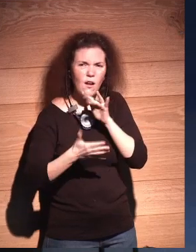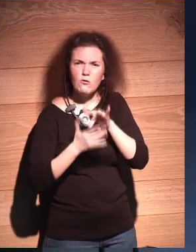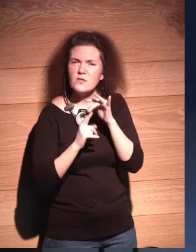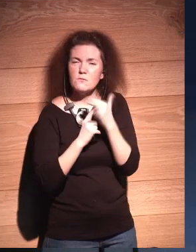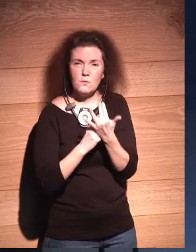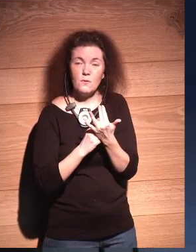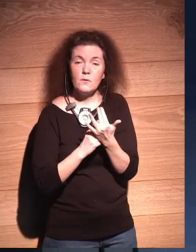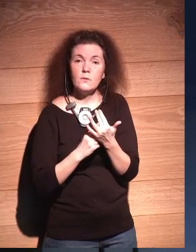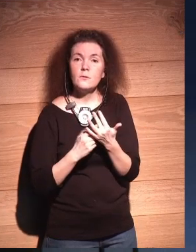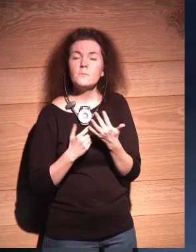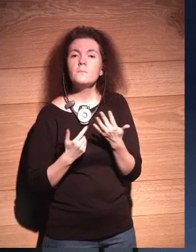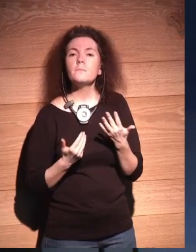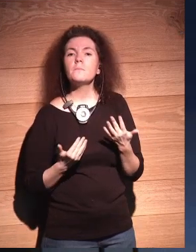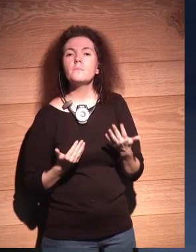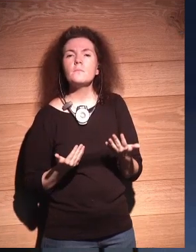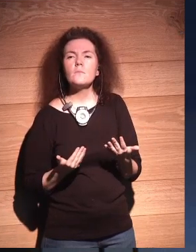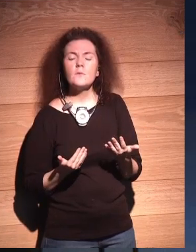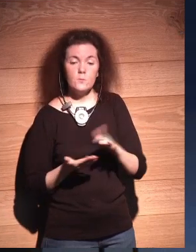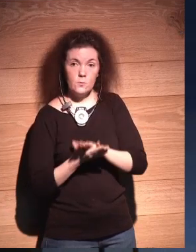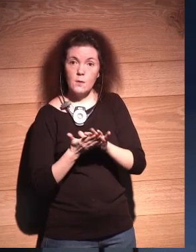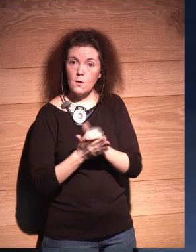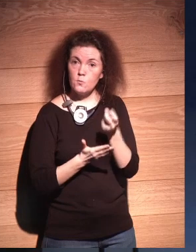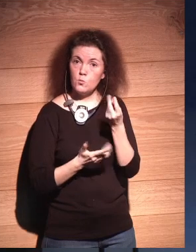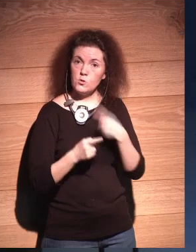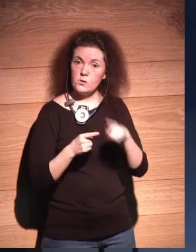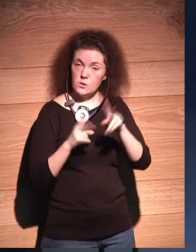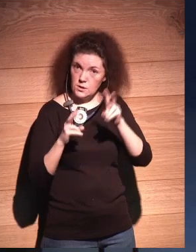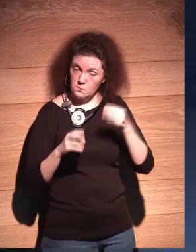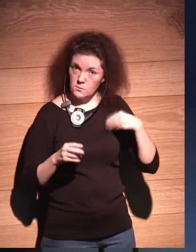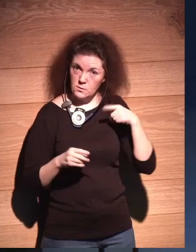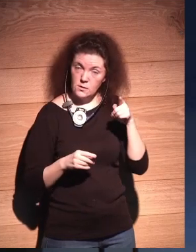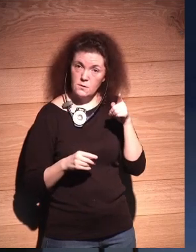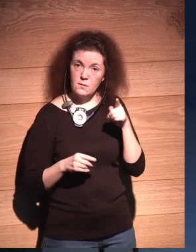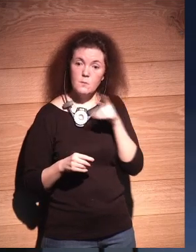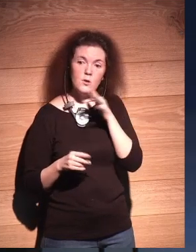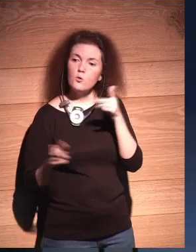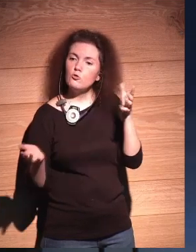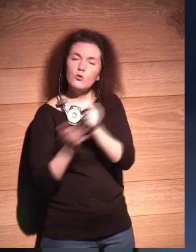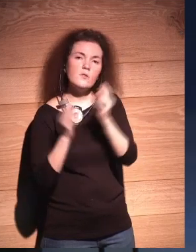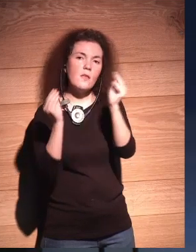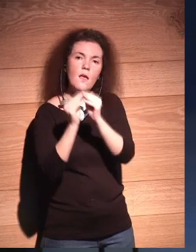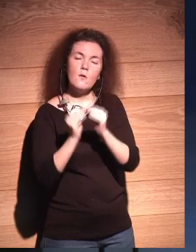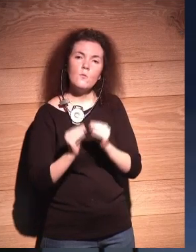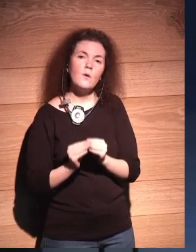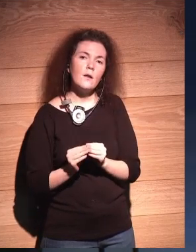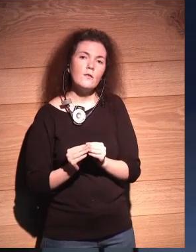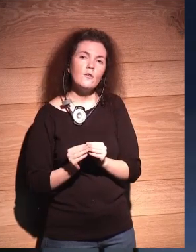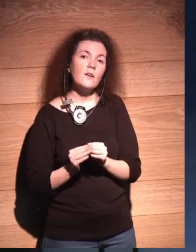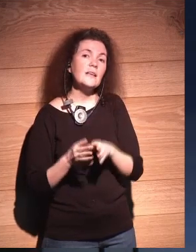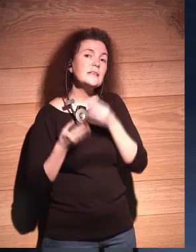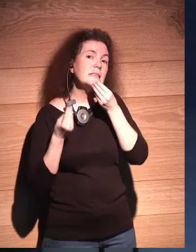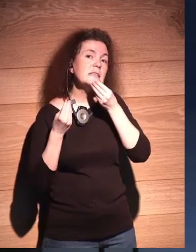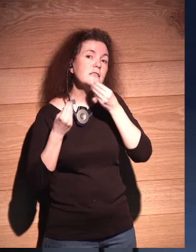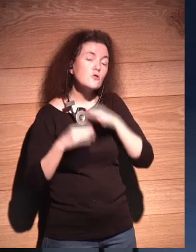we had a lot of conversations about that because, you know, we kind of agreed that, you know, these stories about